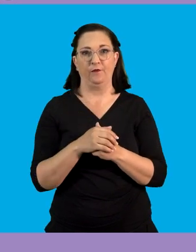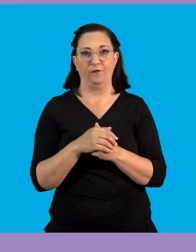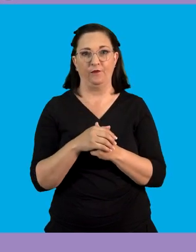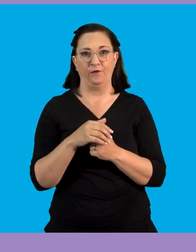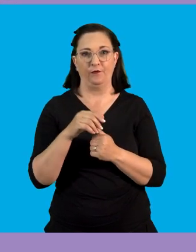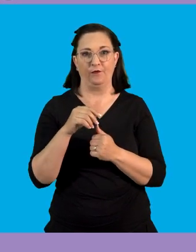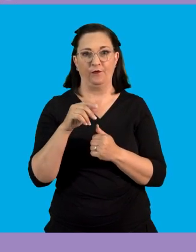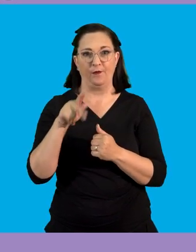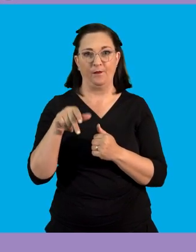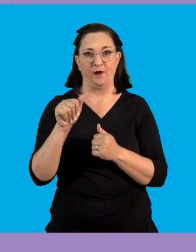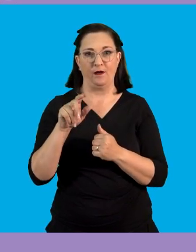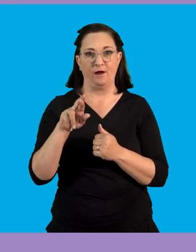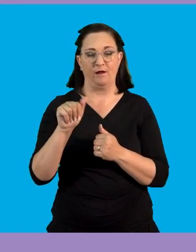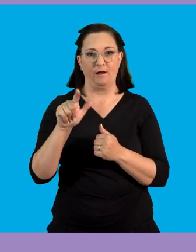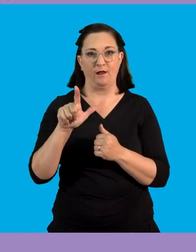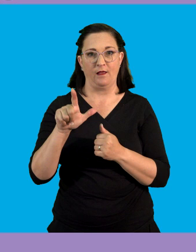angles of